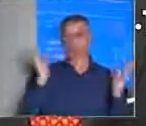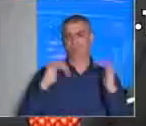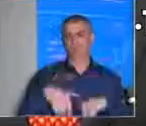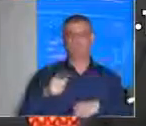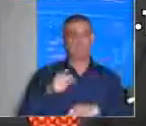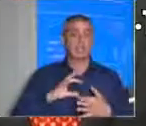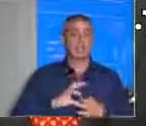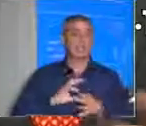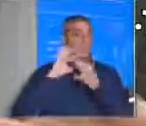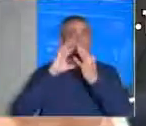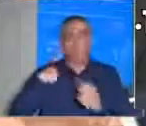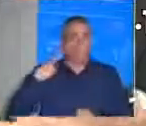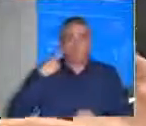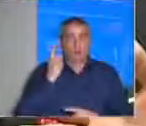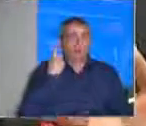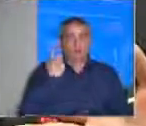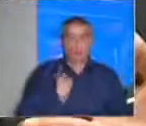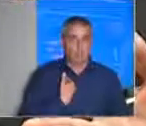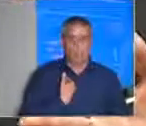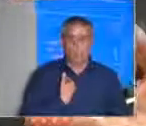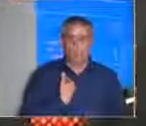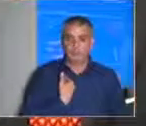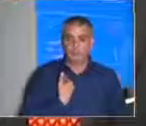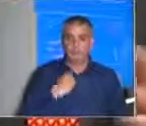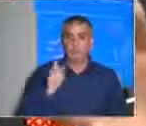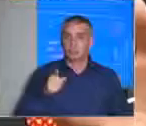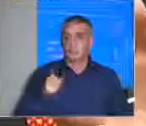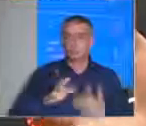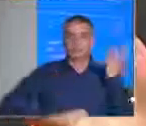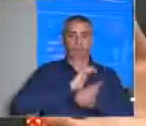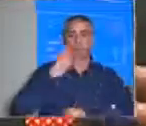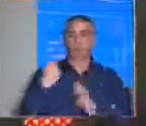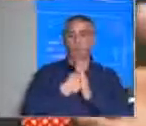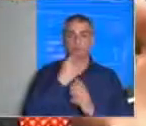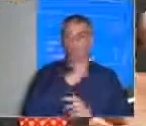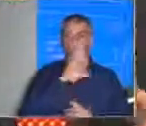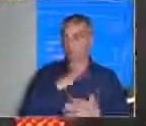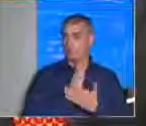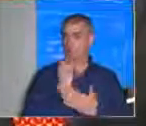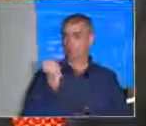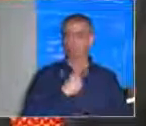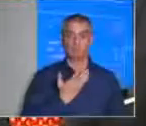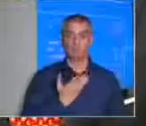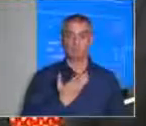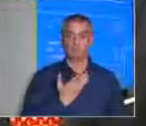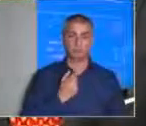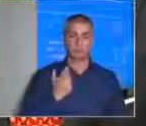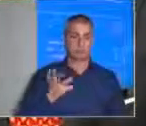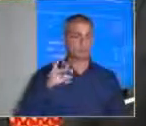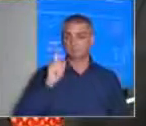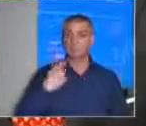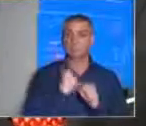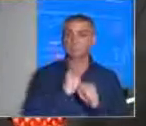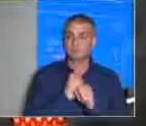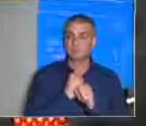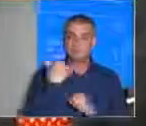have inflation that's the highest number I've ever heard. They're having riots every weekend and during the week even. And what